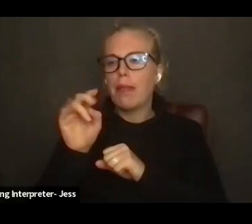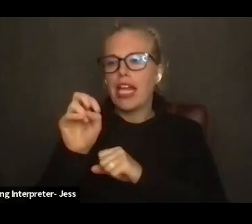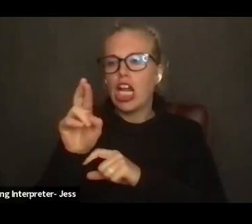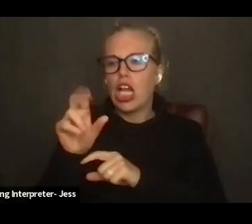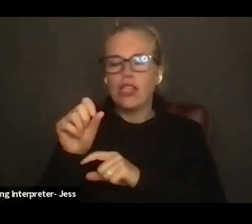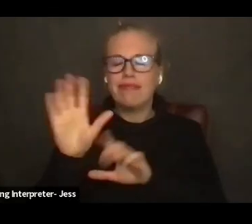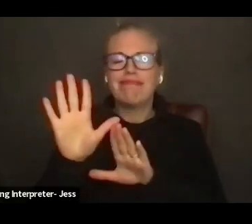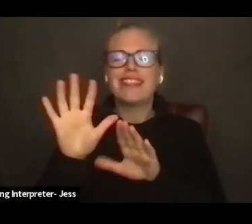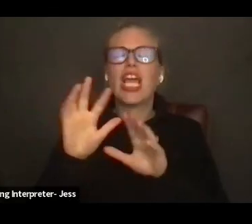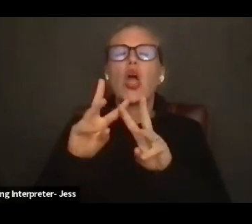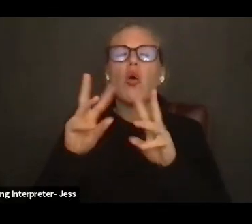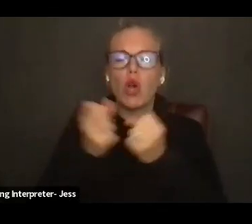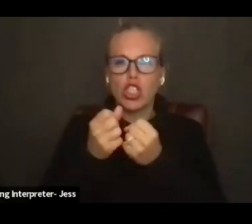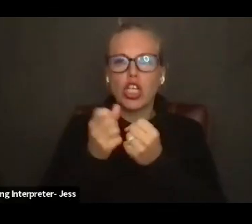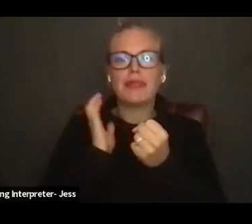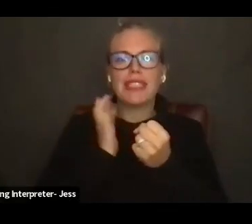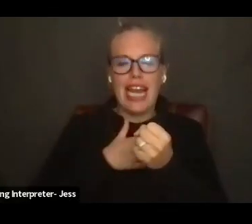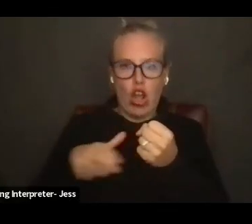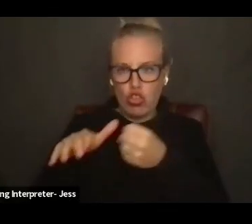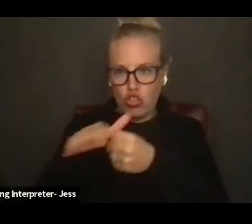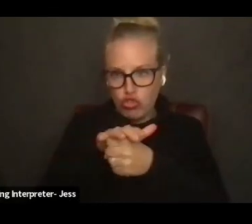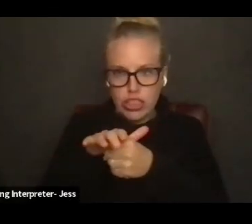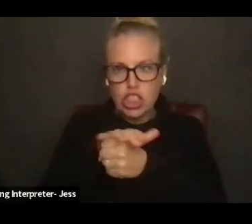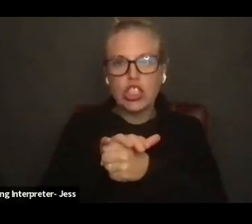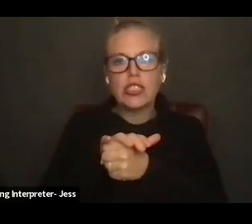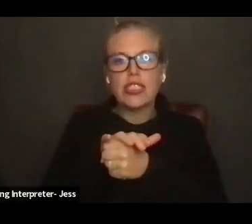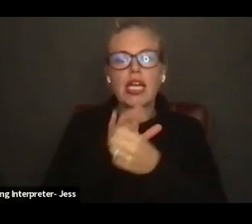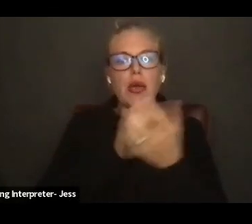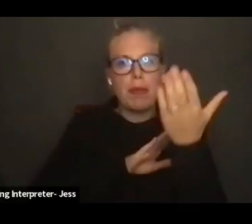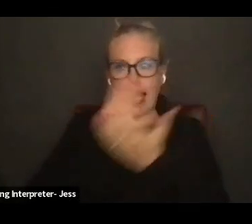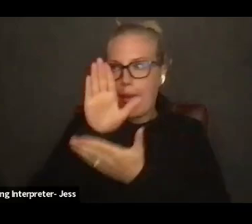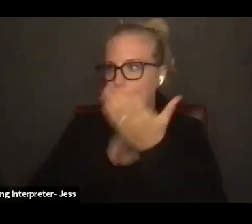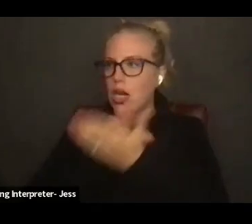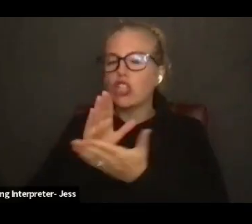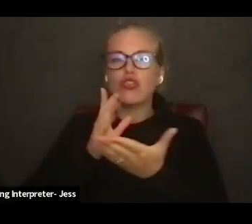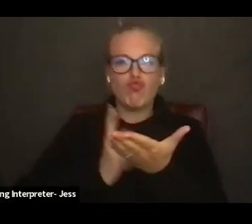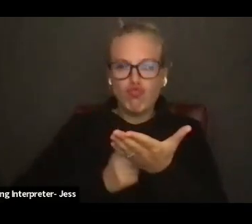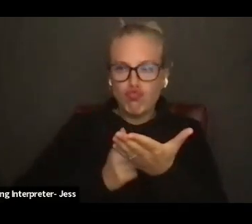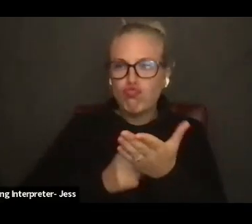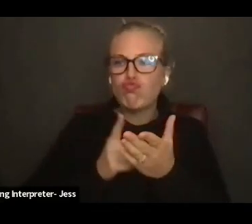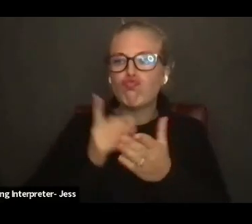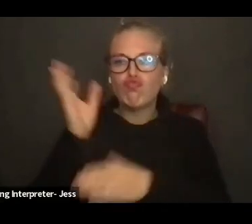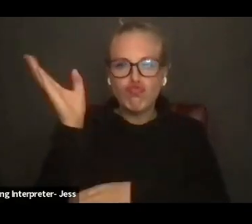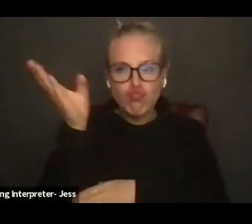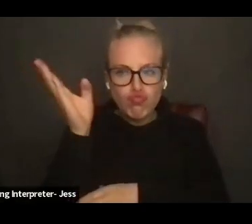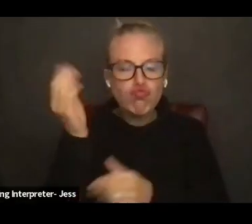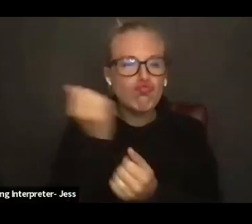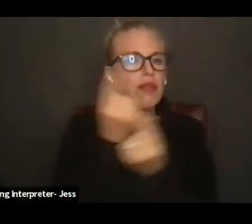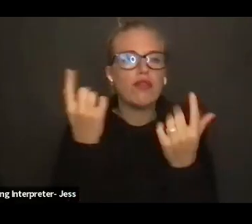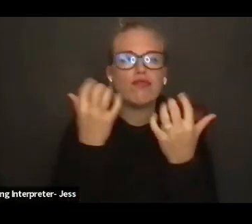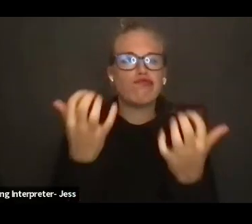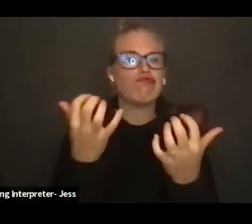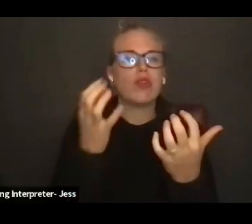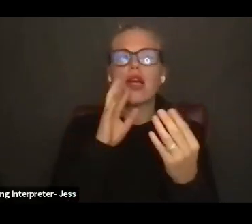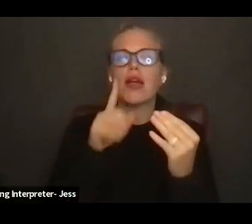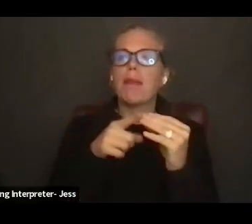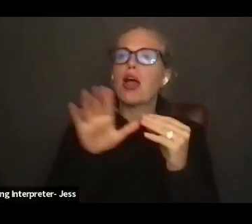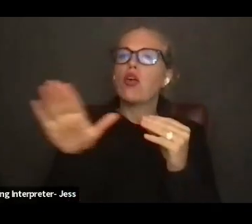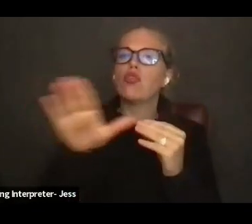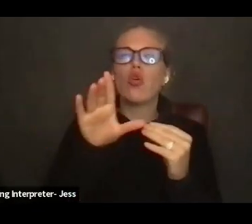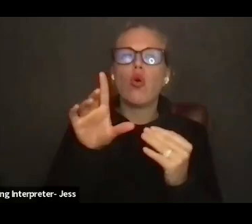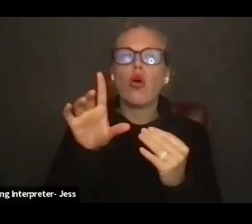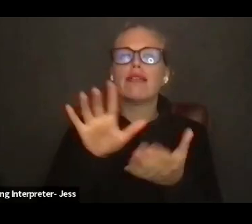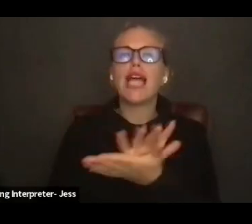series of workshops in the region, so we can be in person and we can talk to everybody about their documents and get